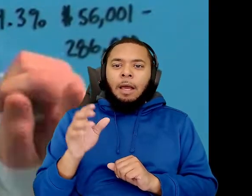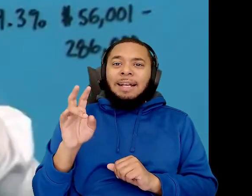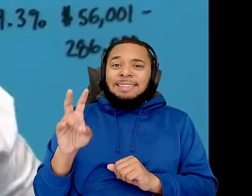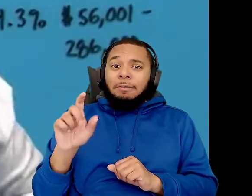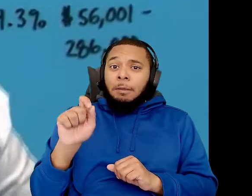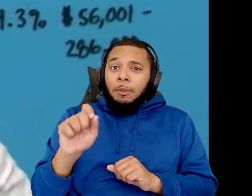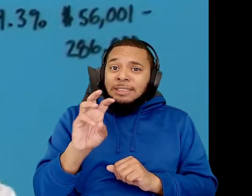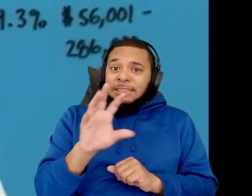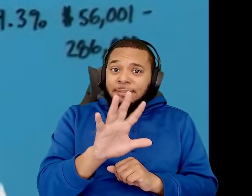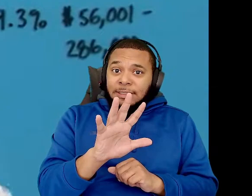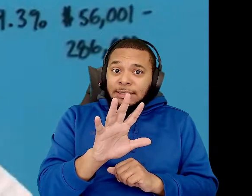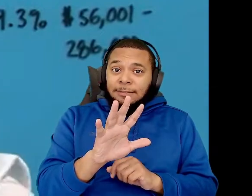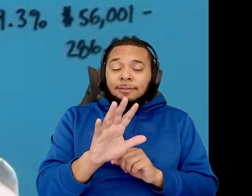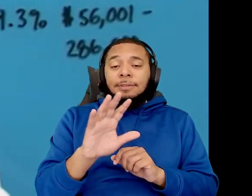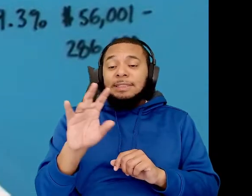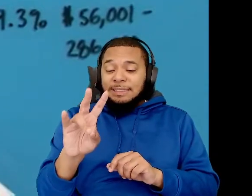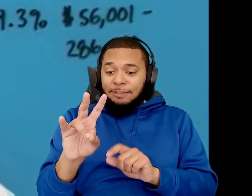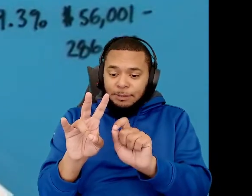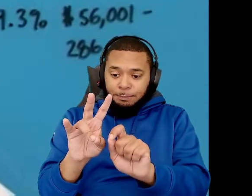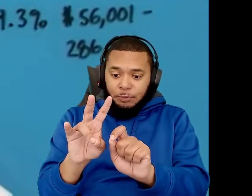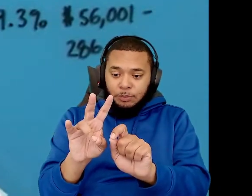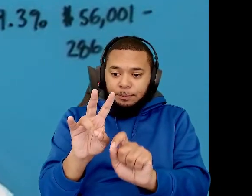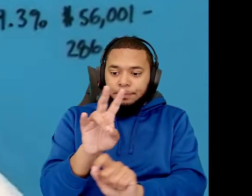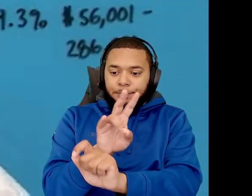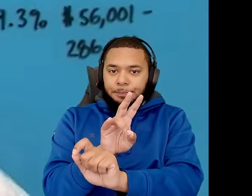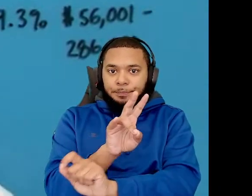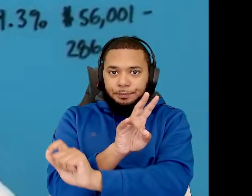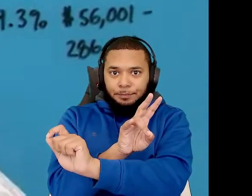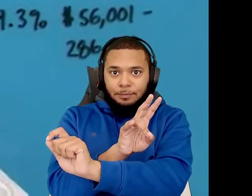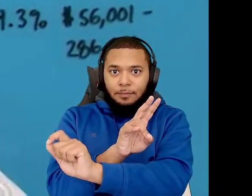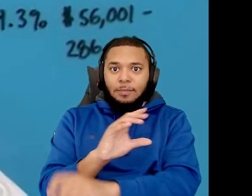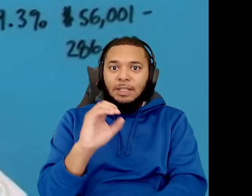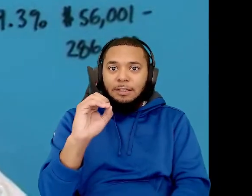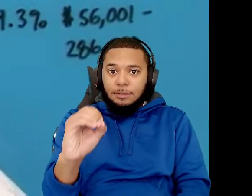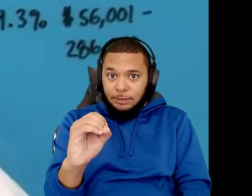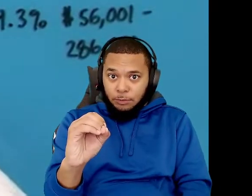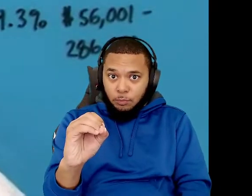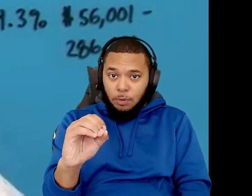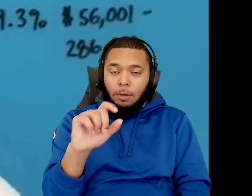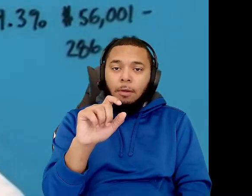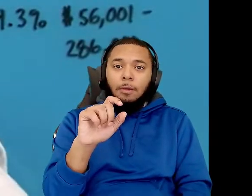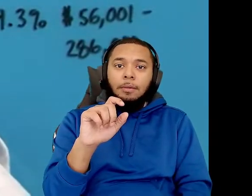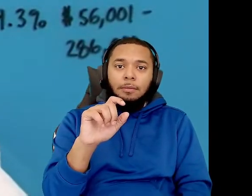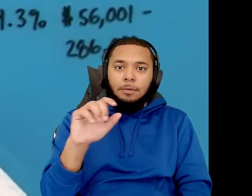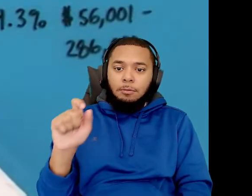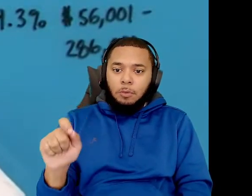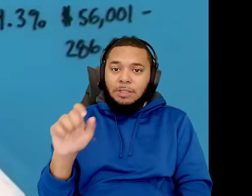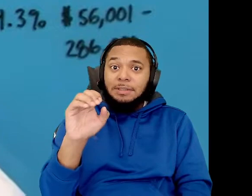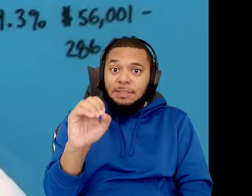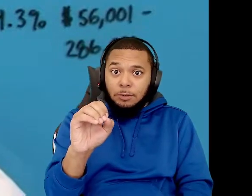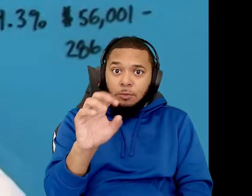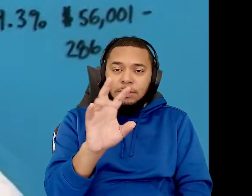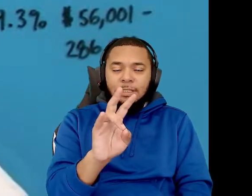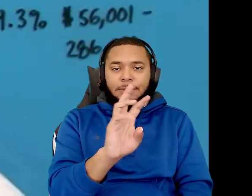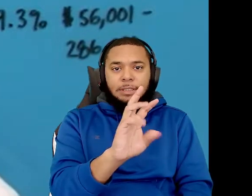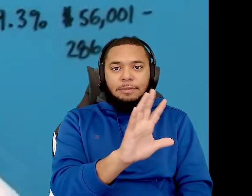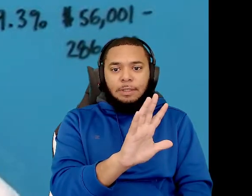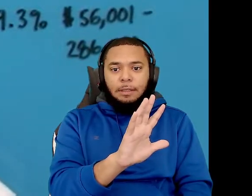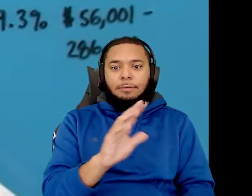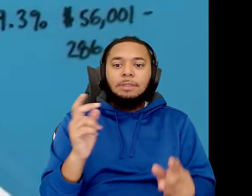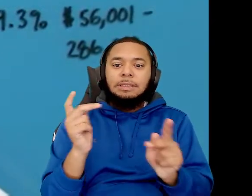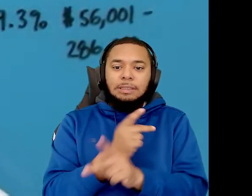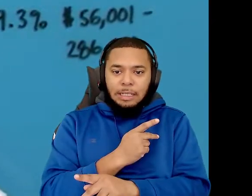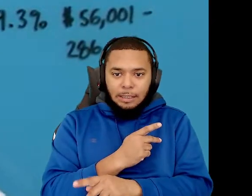7.65%. We need to take the decimal over two places. So this is going to be spot 0.765